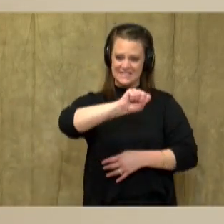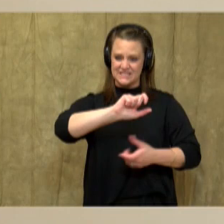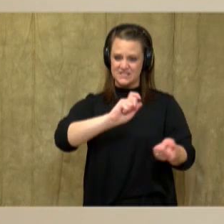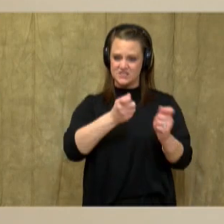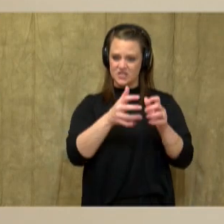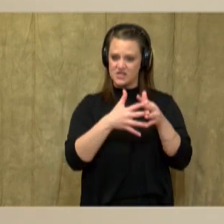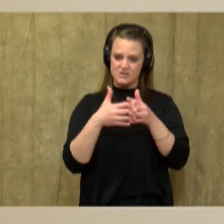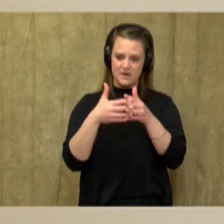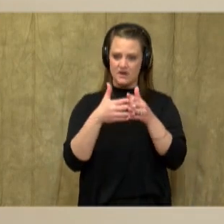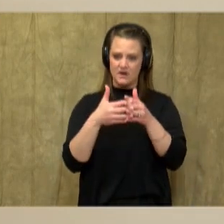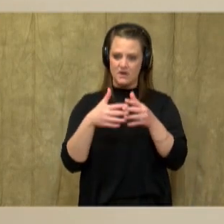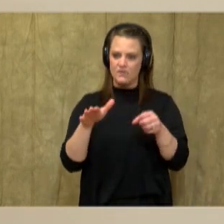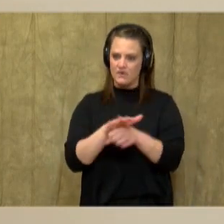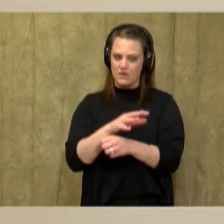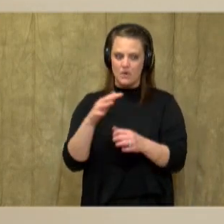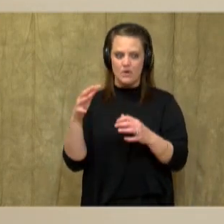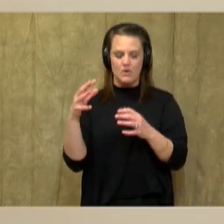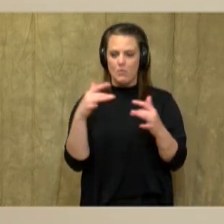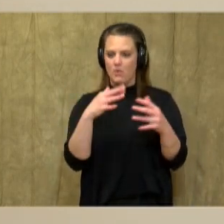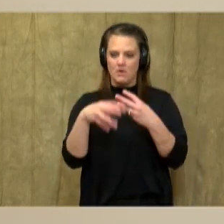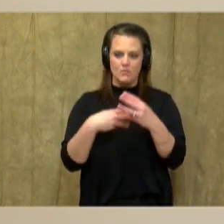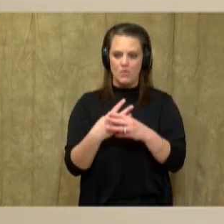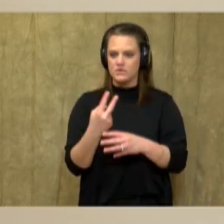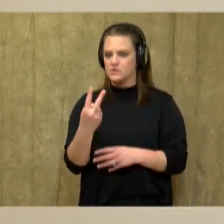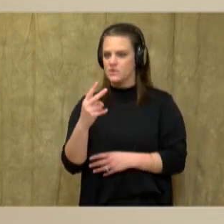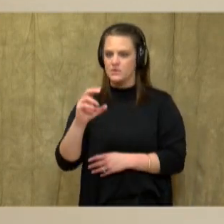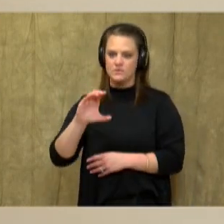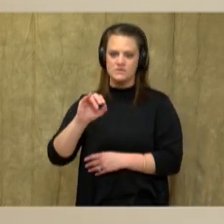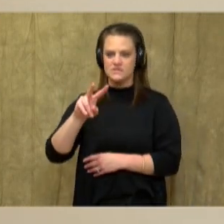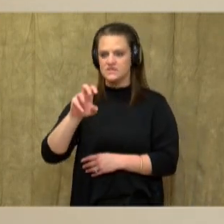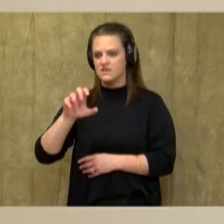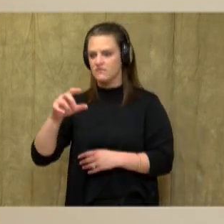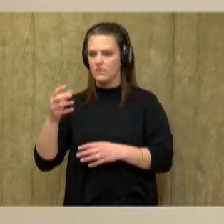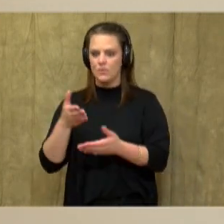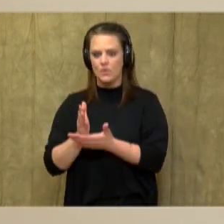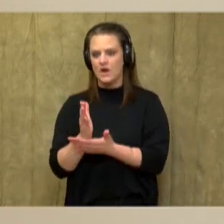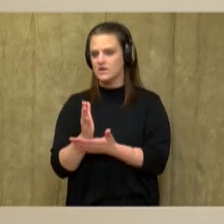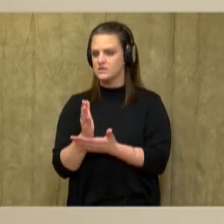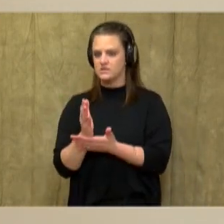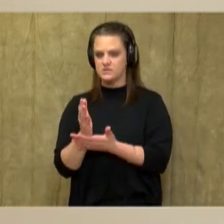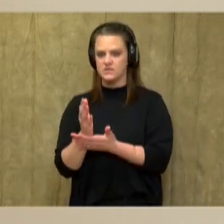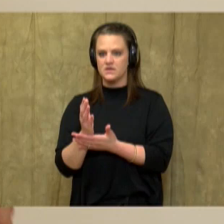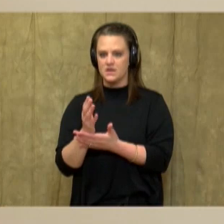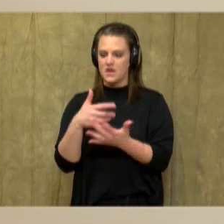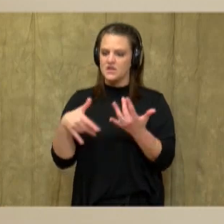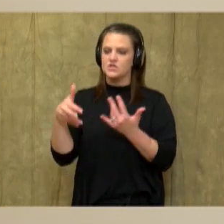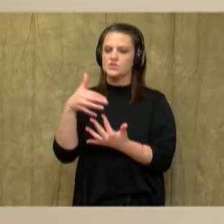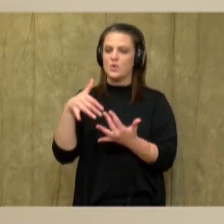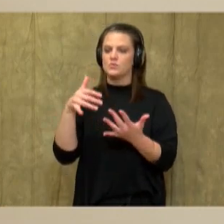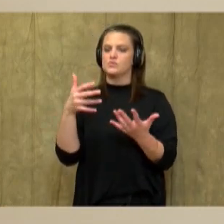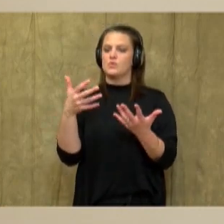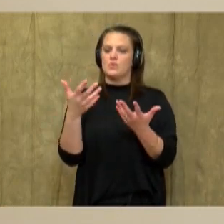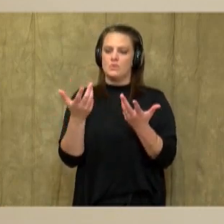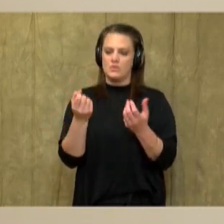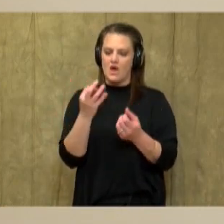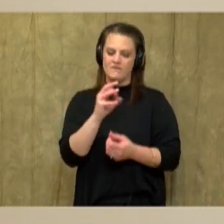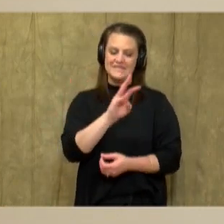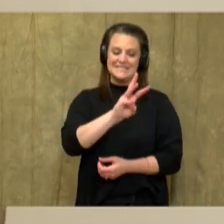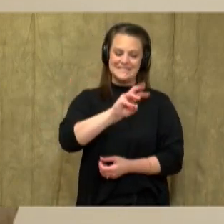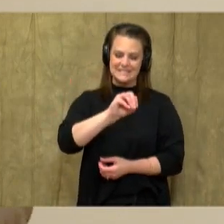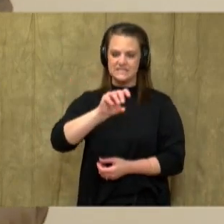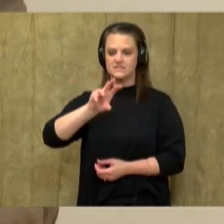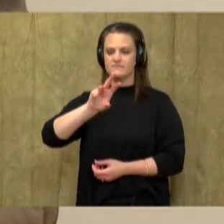ever. We've covered World War II. We've covered civil rights. We've also covered the social conditions of the 50s, 60s,